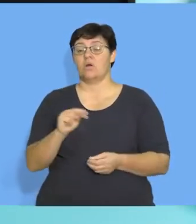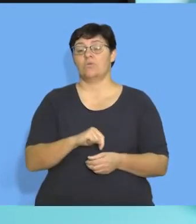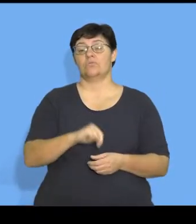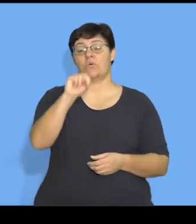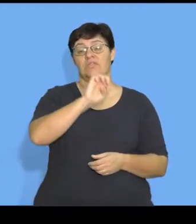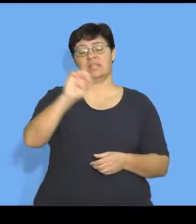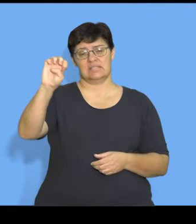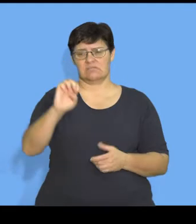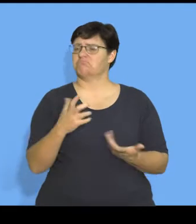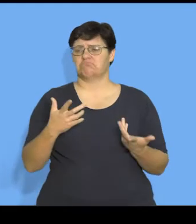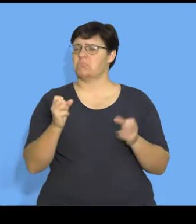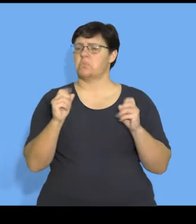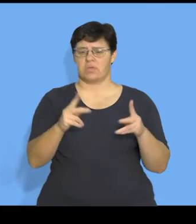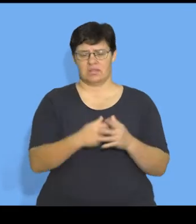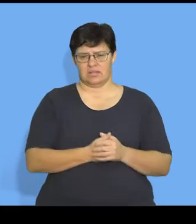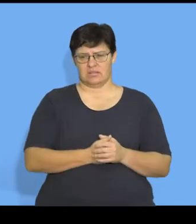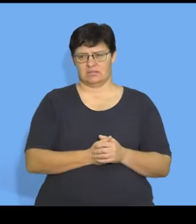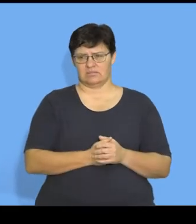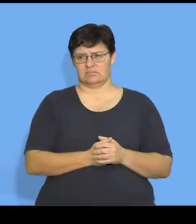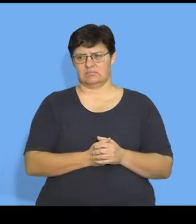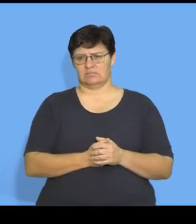okay. We could draw northeast.